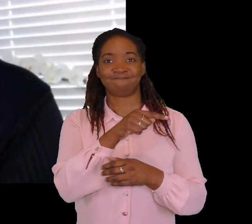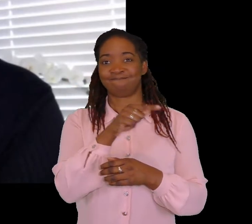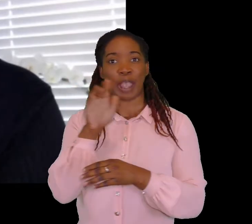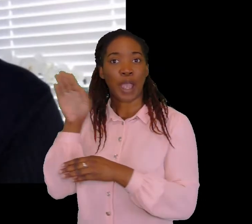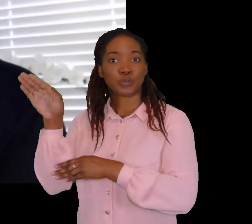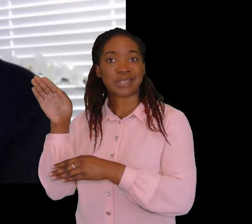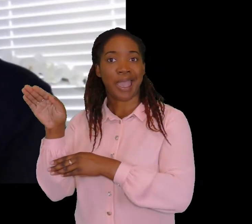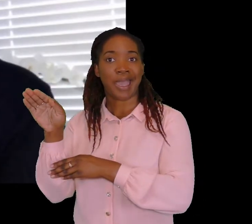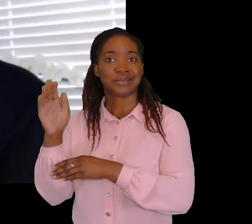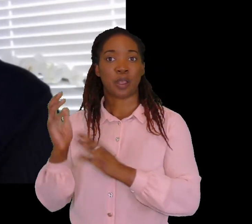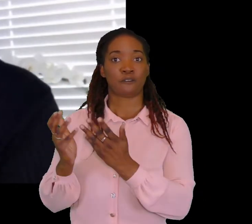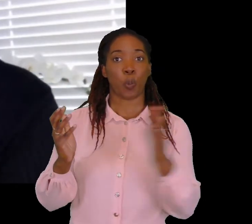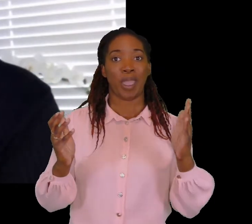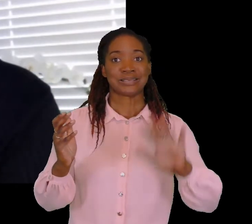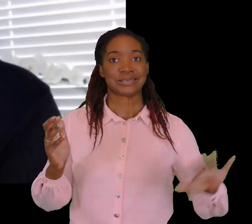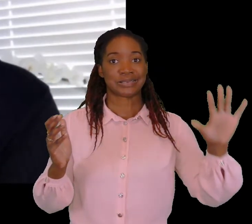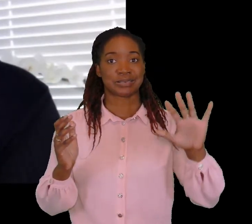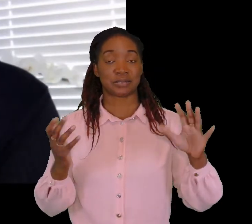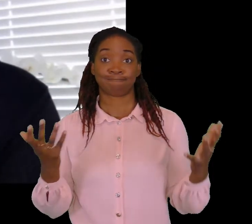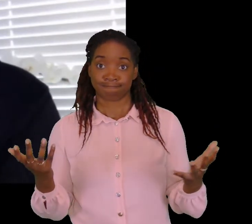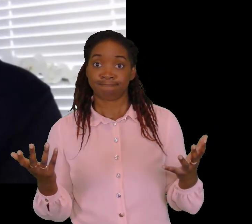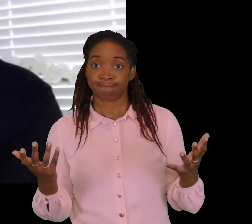or traditions, or